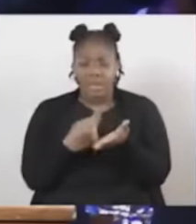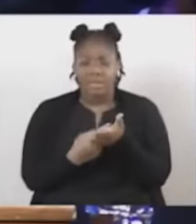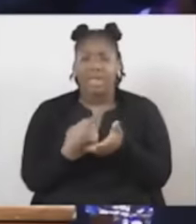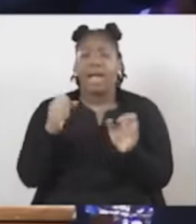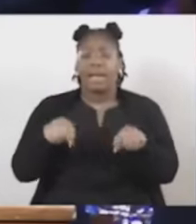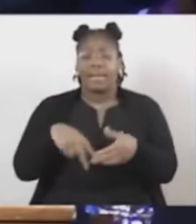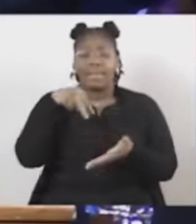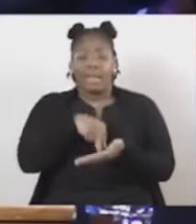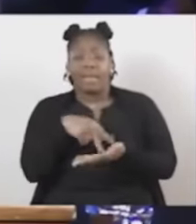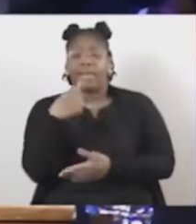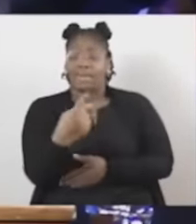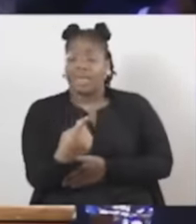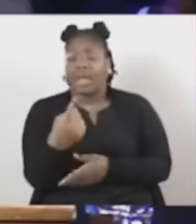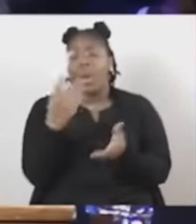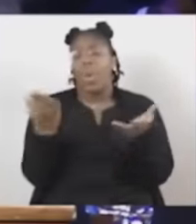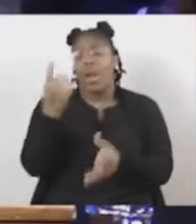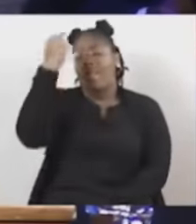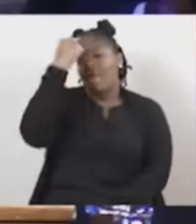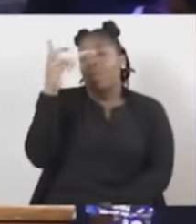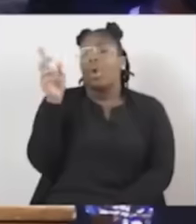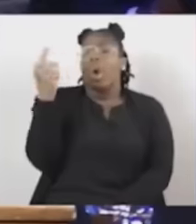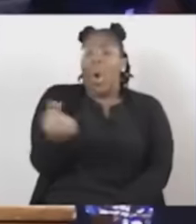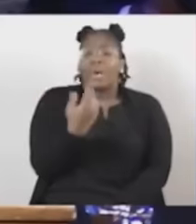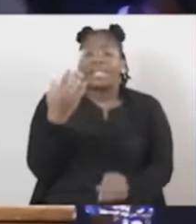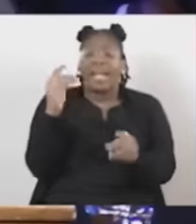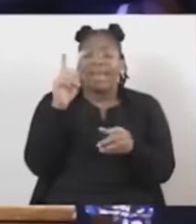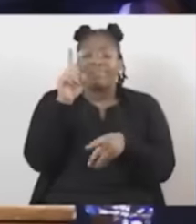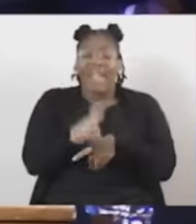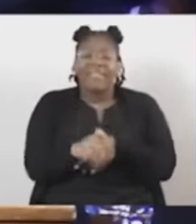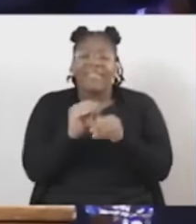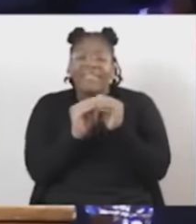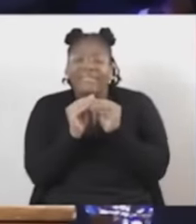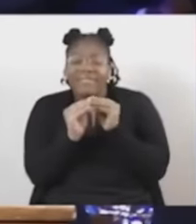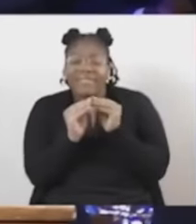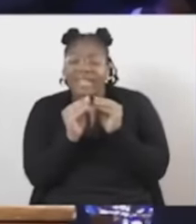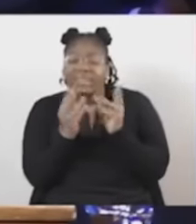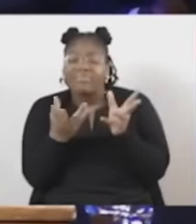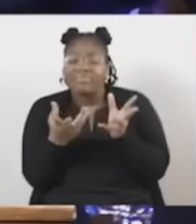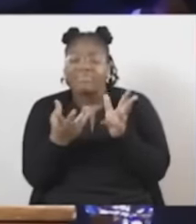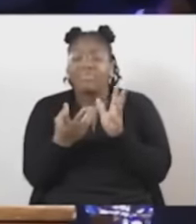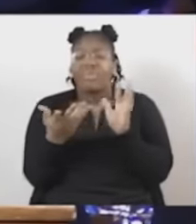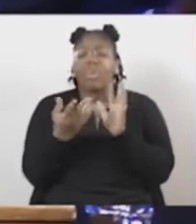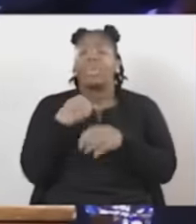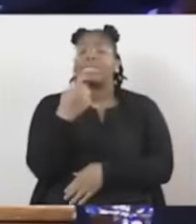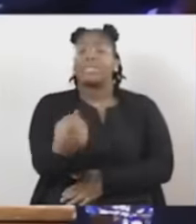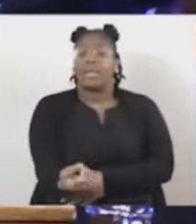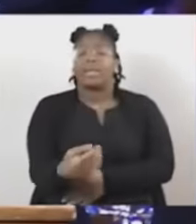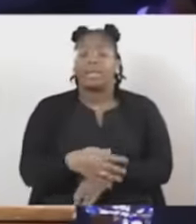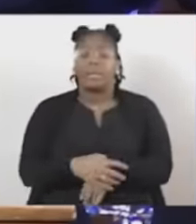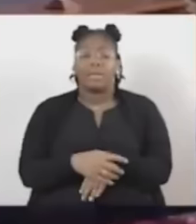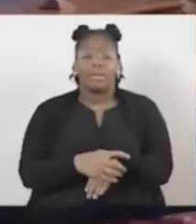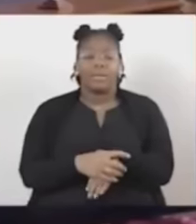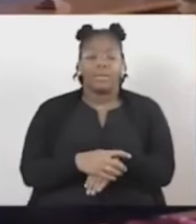say exactly what's on my mind. We always have to polish what we want to say because y'all can't. I feel almost like Jesus, you know, how long shall I suffer with you? How